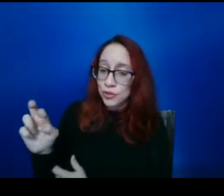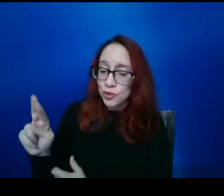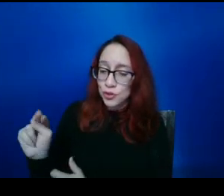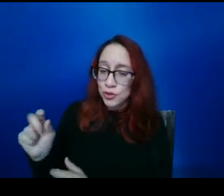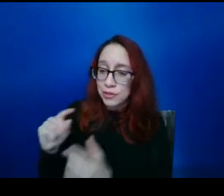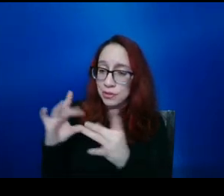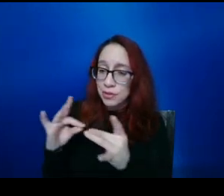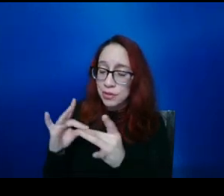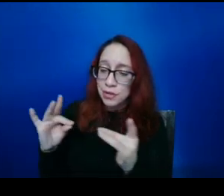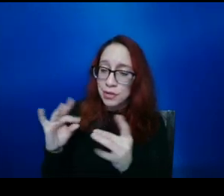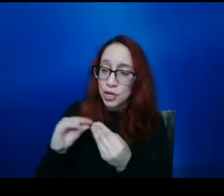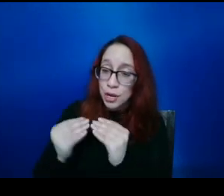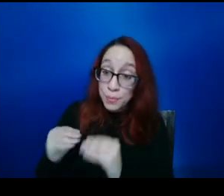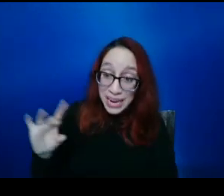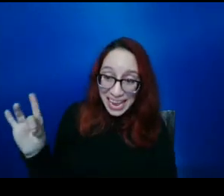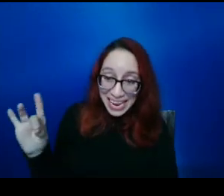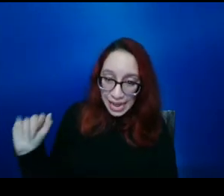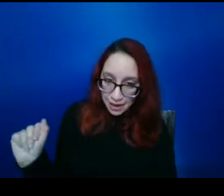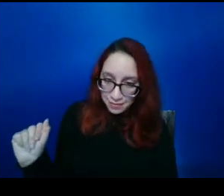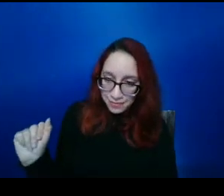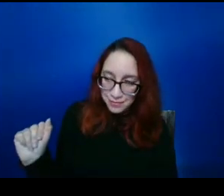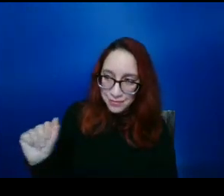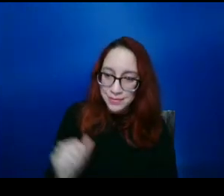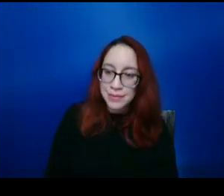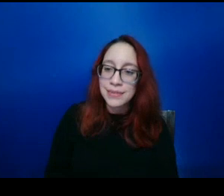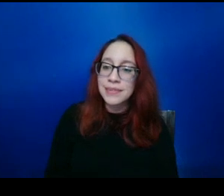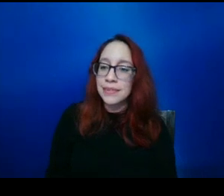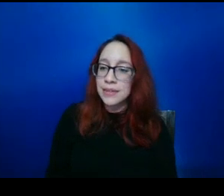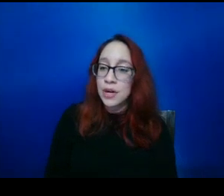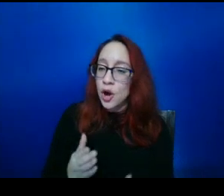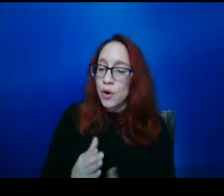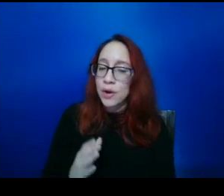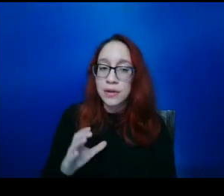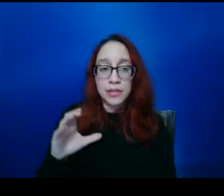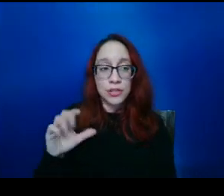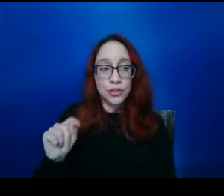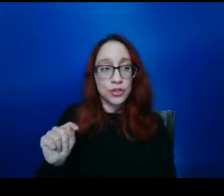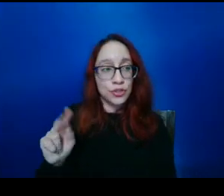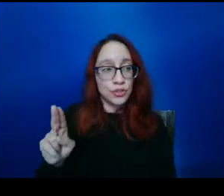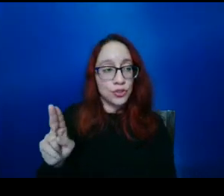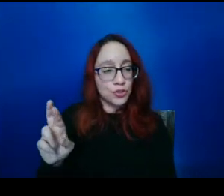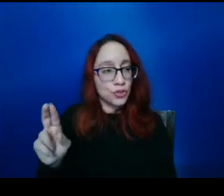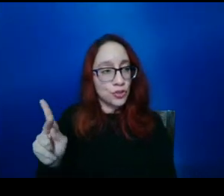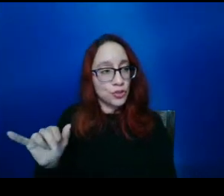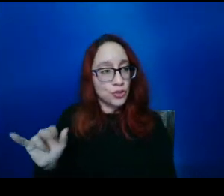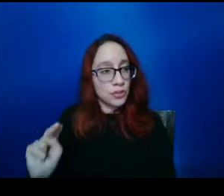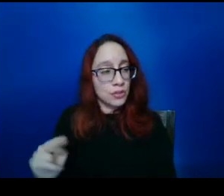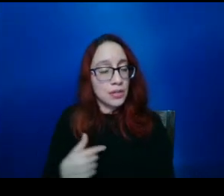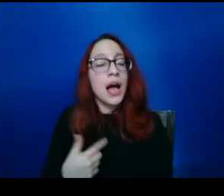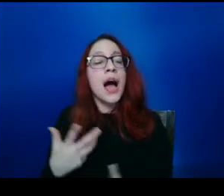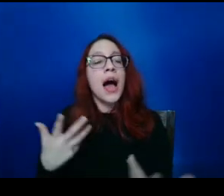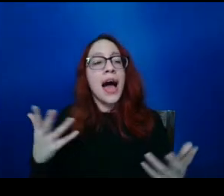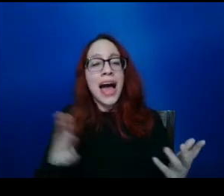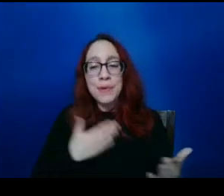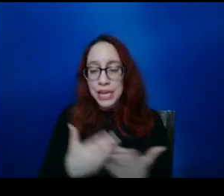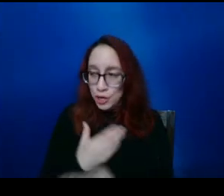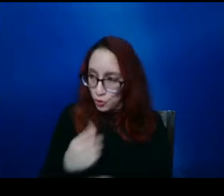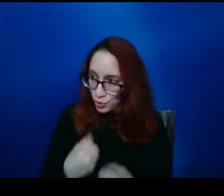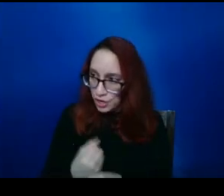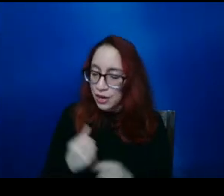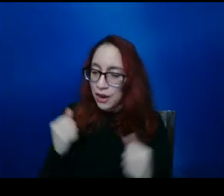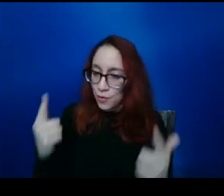regarding item number 8A. All right, Commissioner Turkin. Happy New Year's, everyone. I also spoke